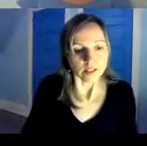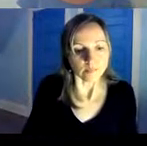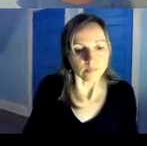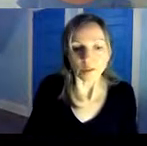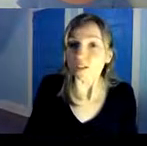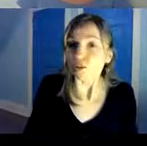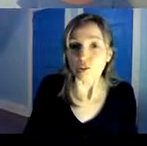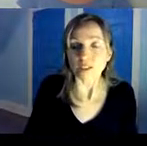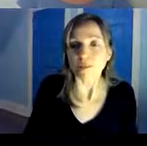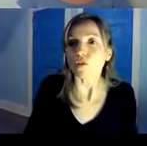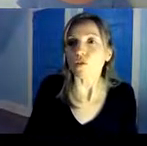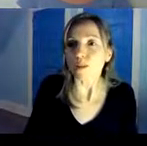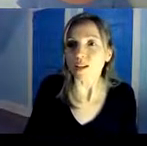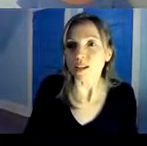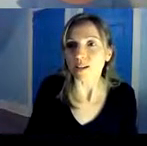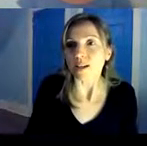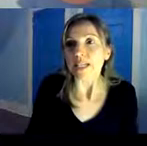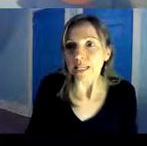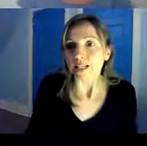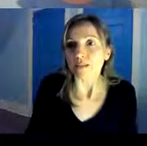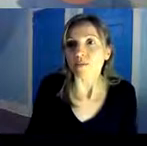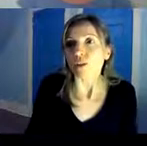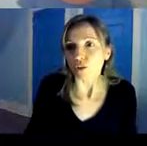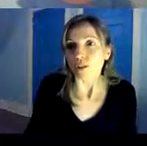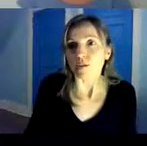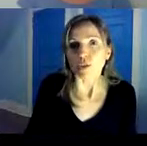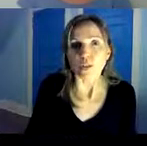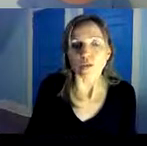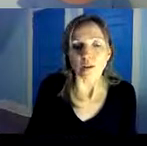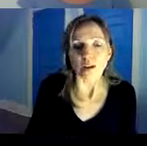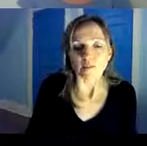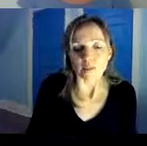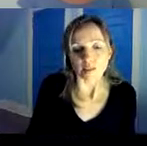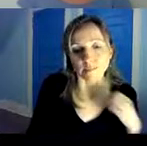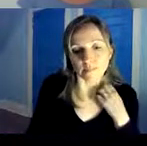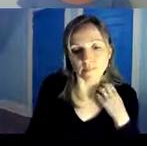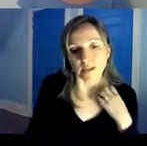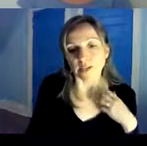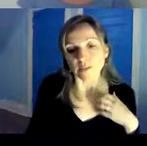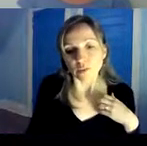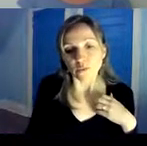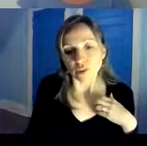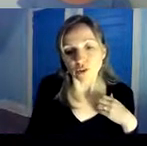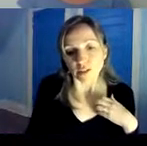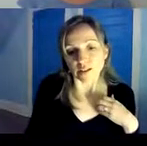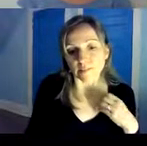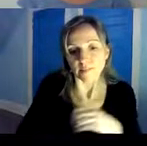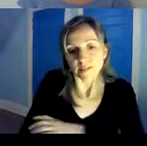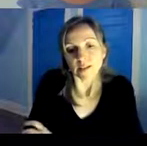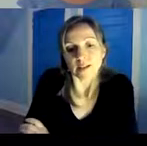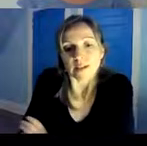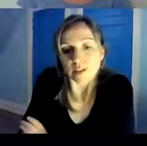There are some great alternatives, so many great native alternatives to these ground covers. I have a few featured